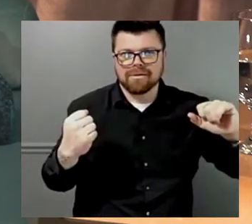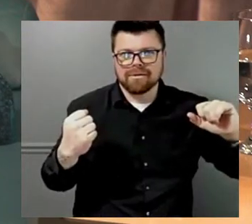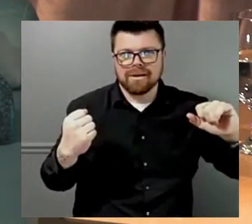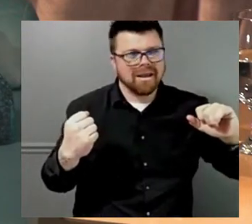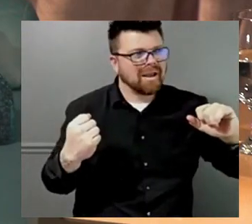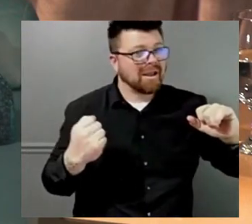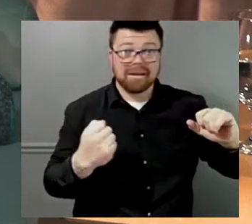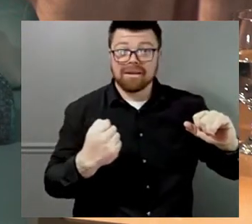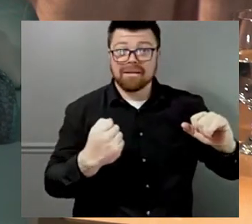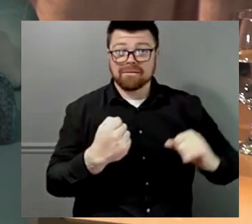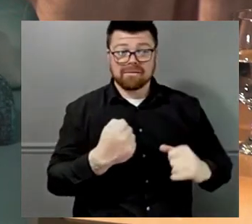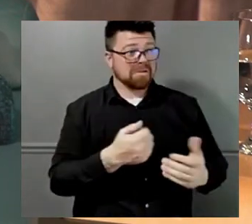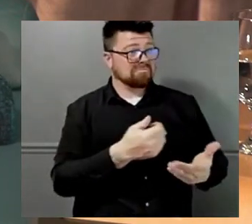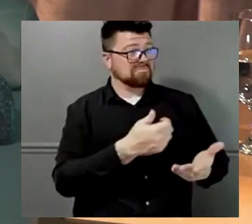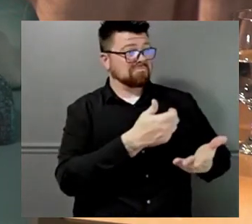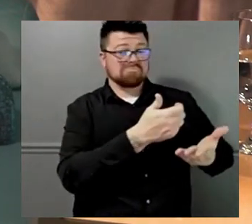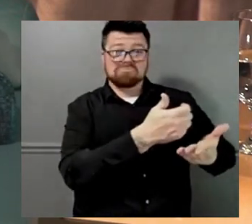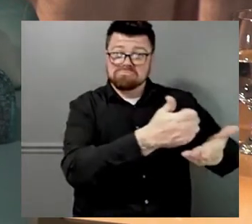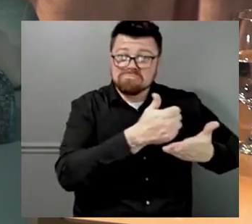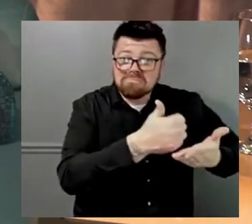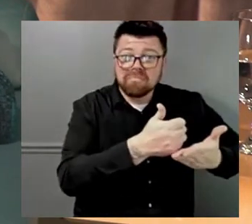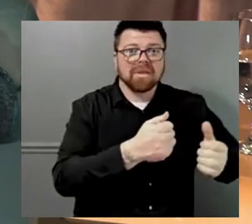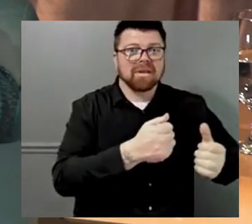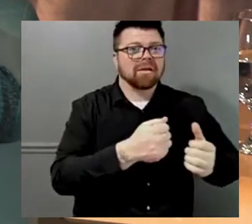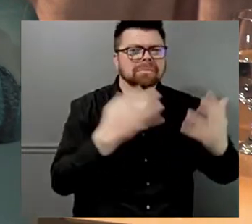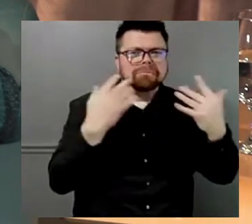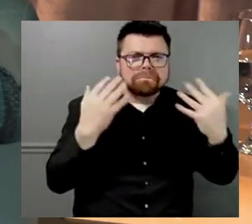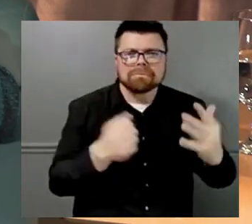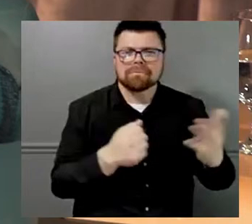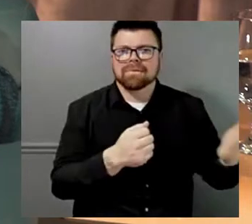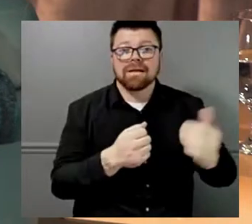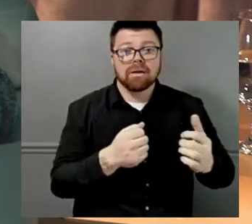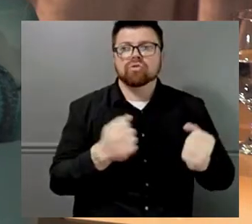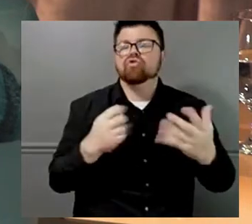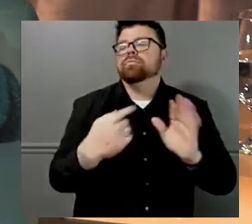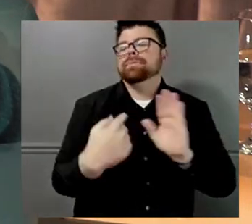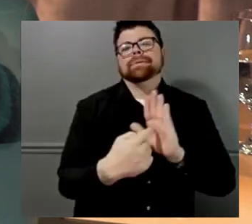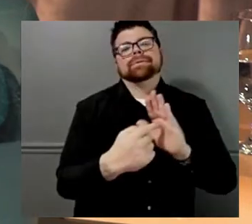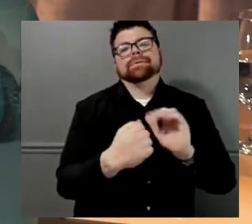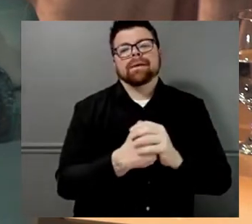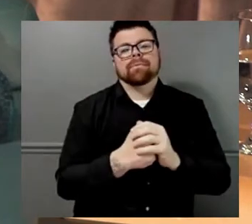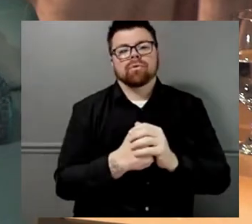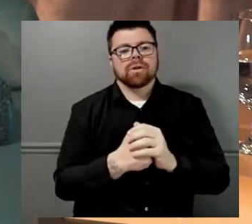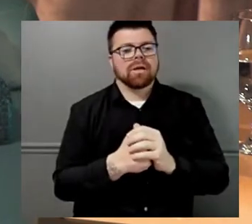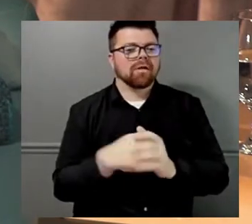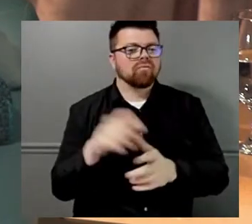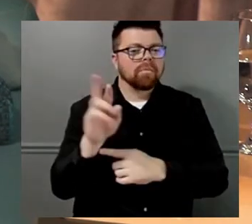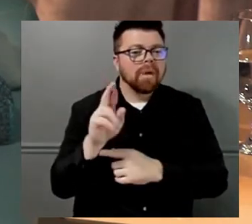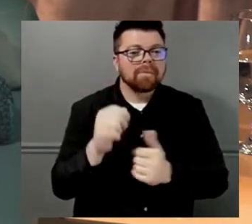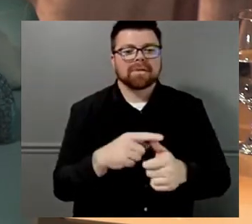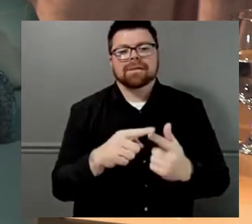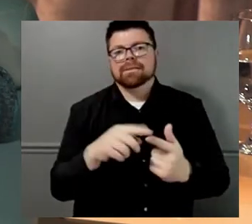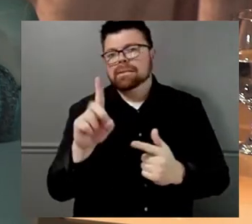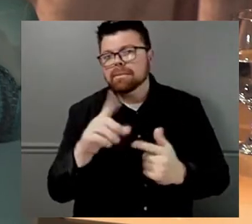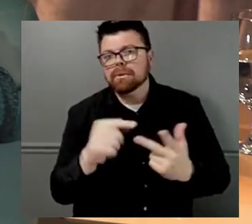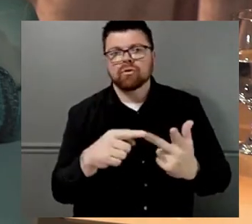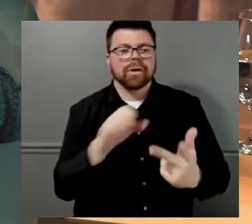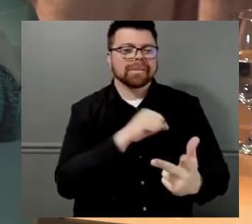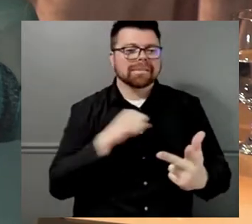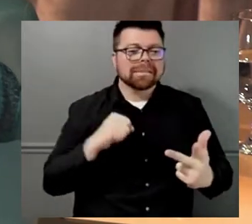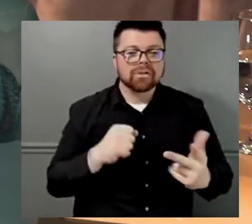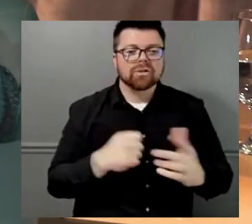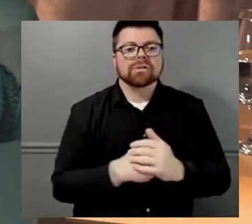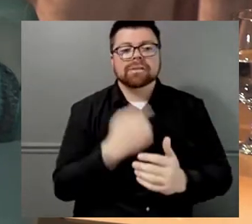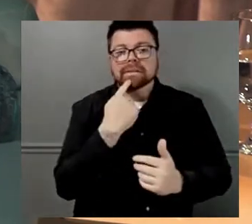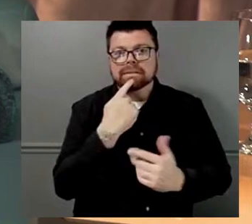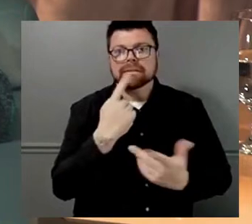and Republicans as senators. I say males because that was our history for so long. but many of